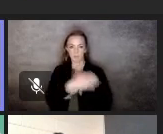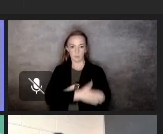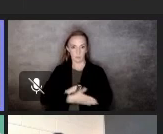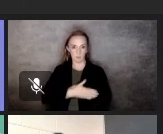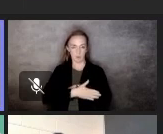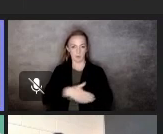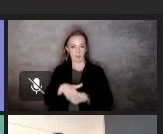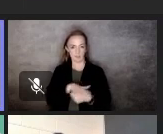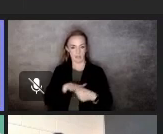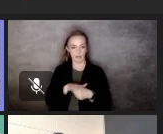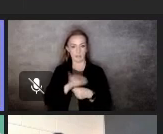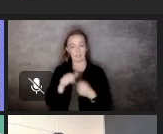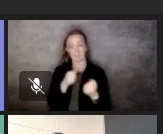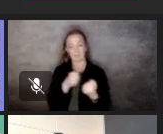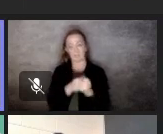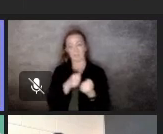thing,